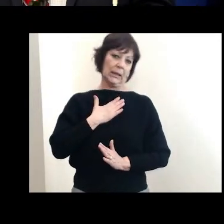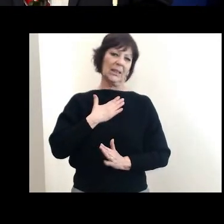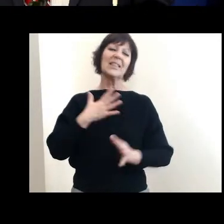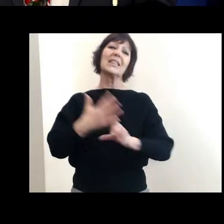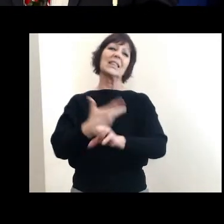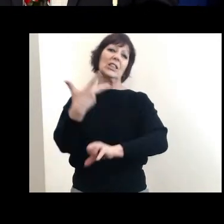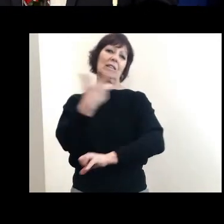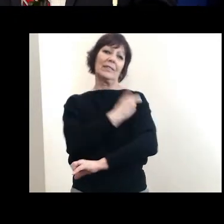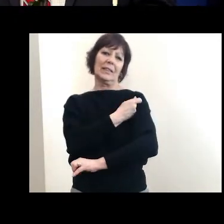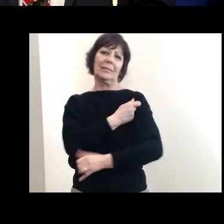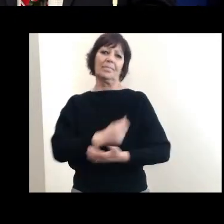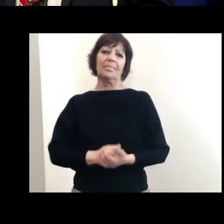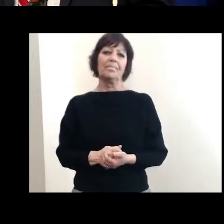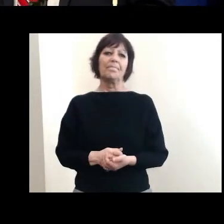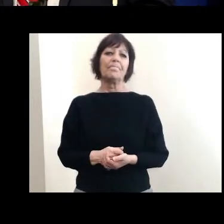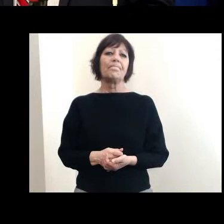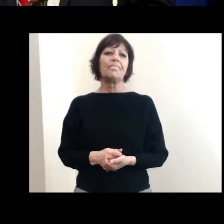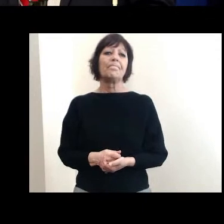get vaccinated.